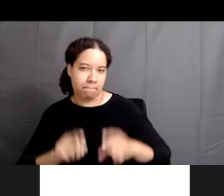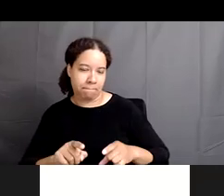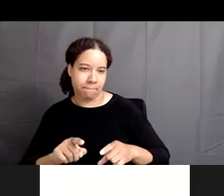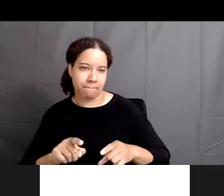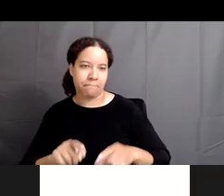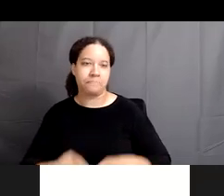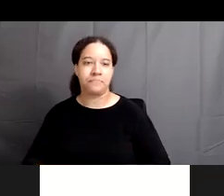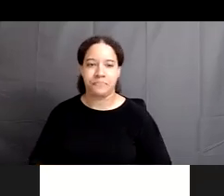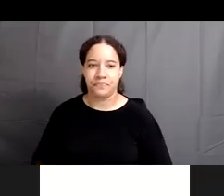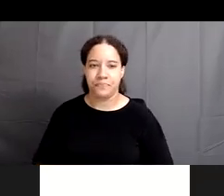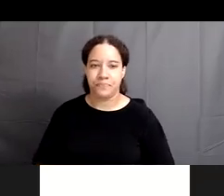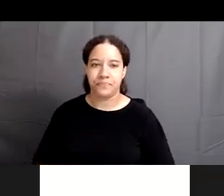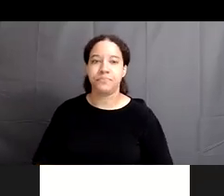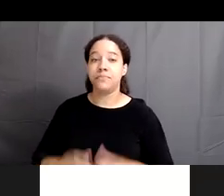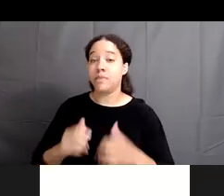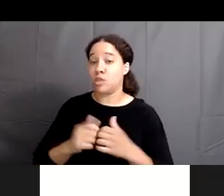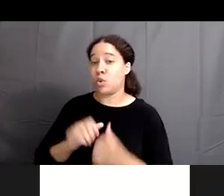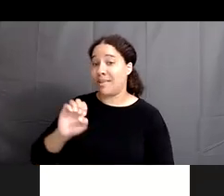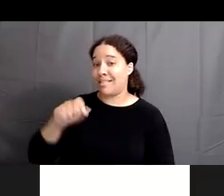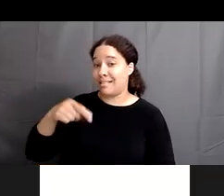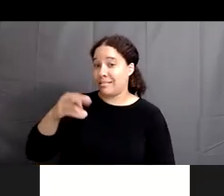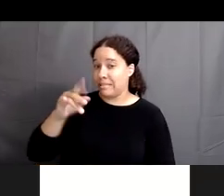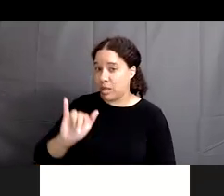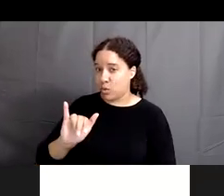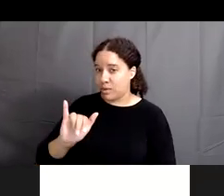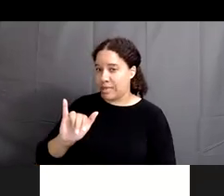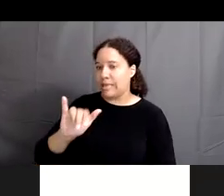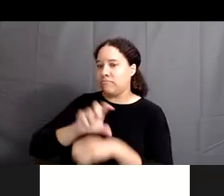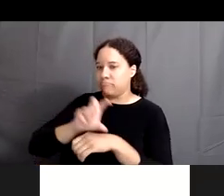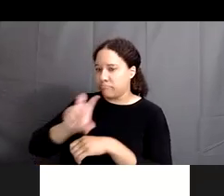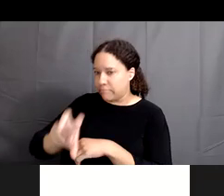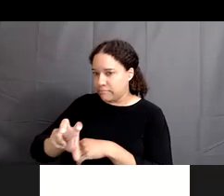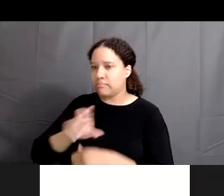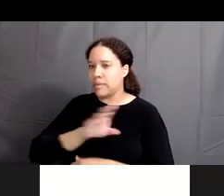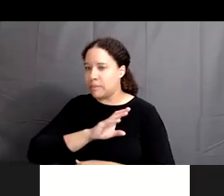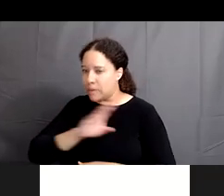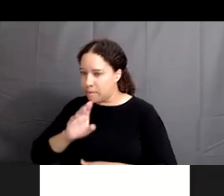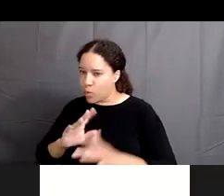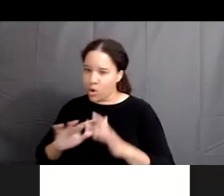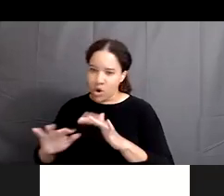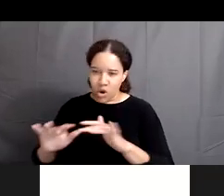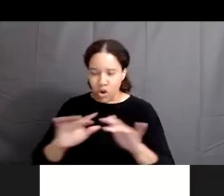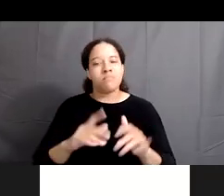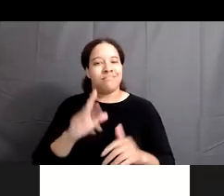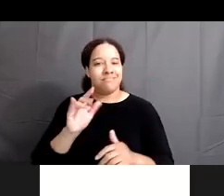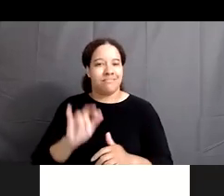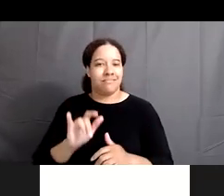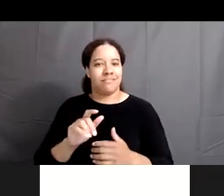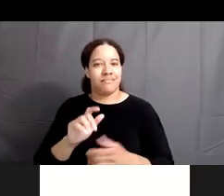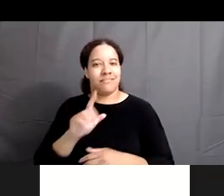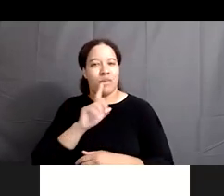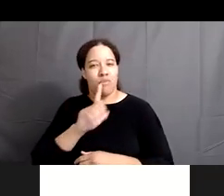of having an equity investment and board governance, those are the things that help kind of set the stage